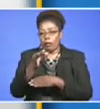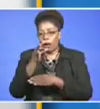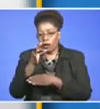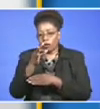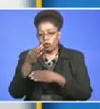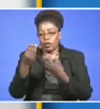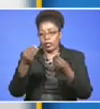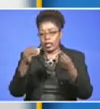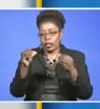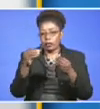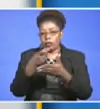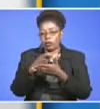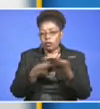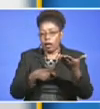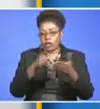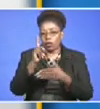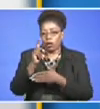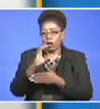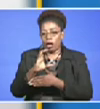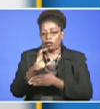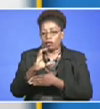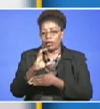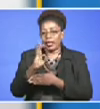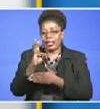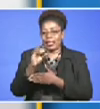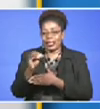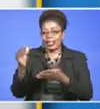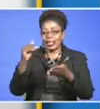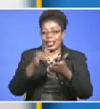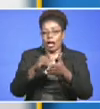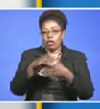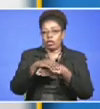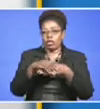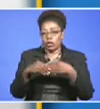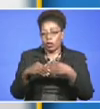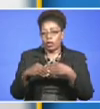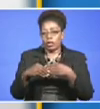street value of over $160,000 back on June 10th.